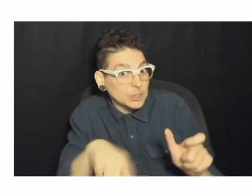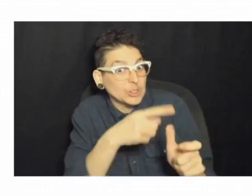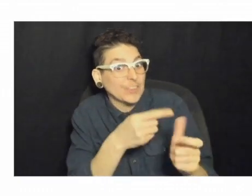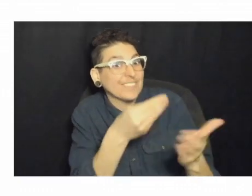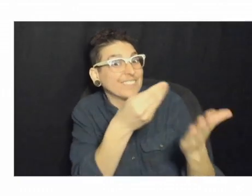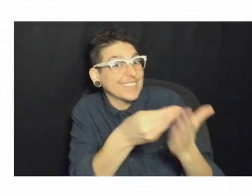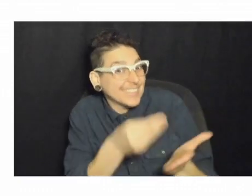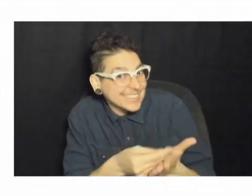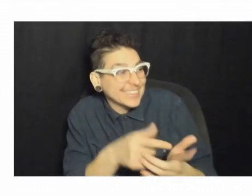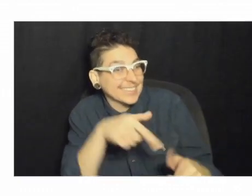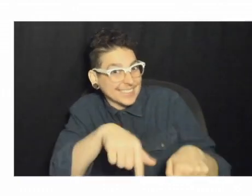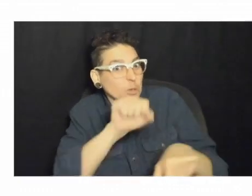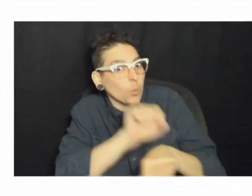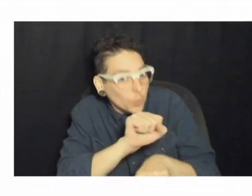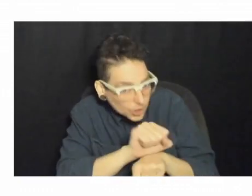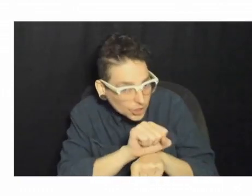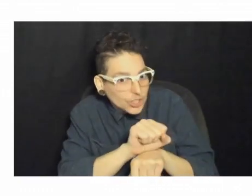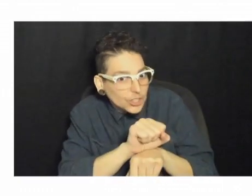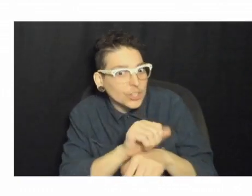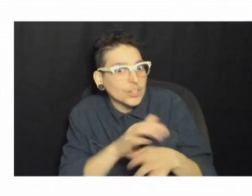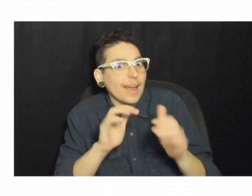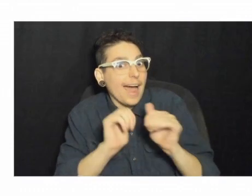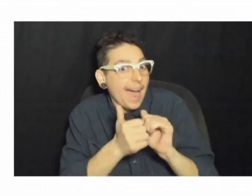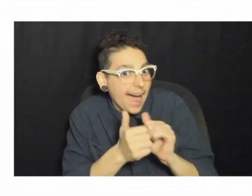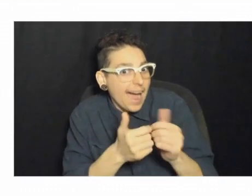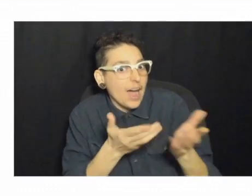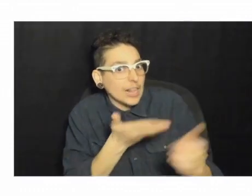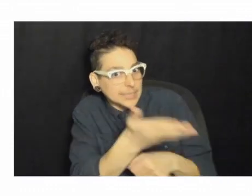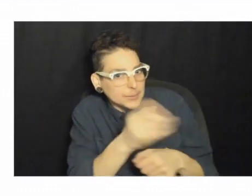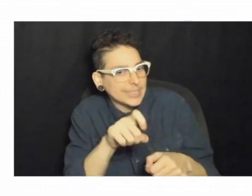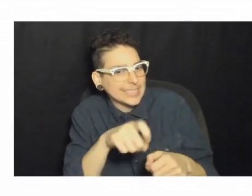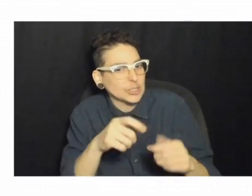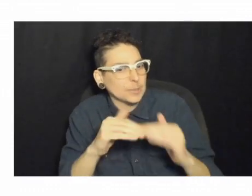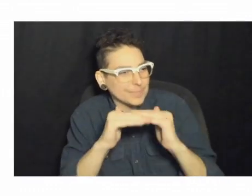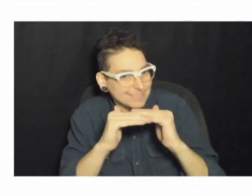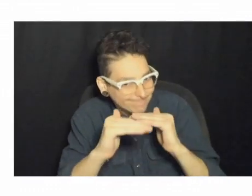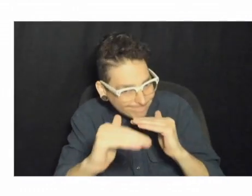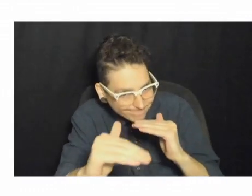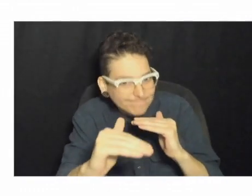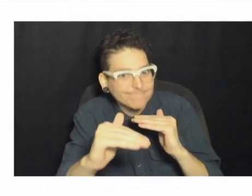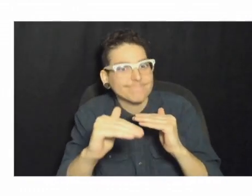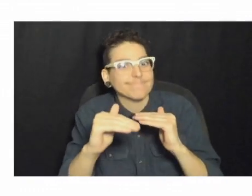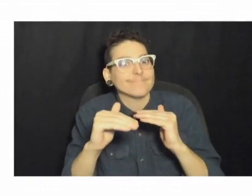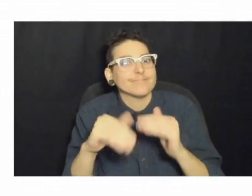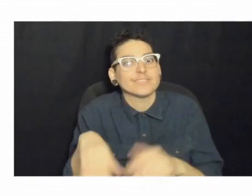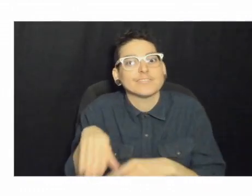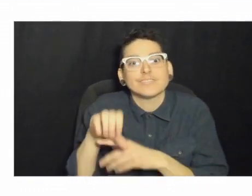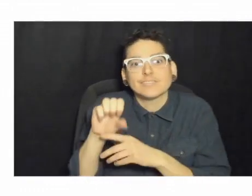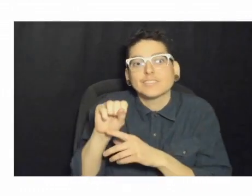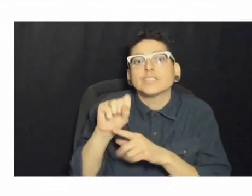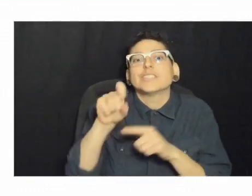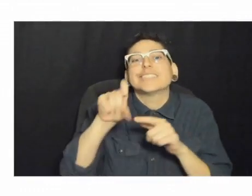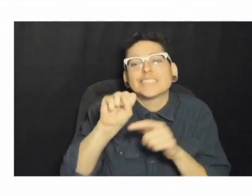be sustained. I was struck in this workshop that so many of our presenters are from the state of Washington. What do they